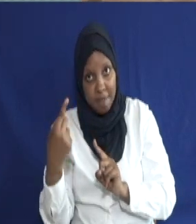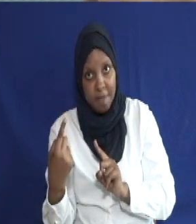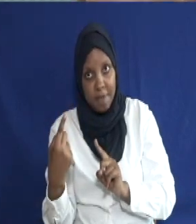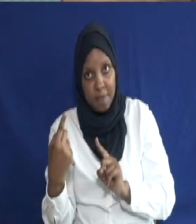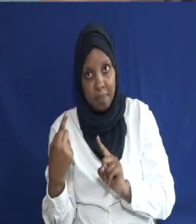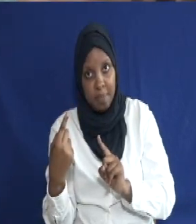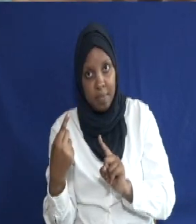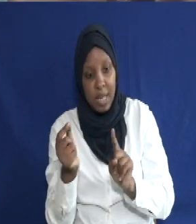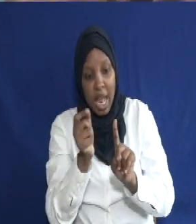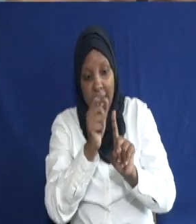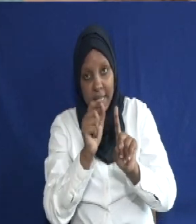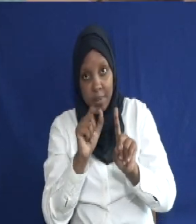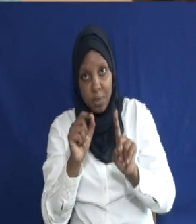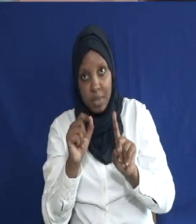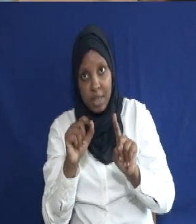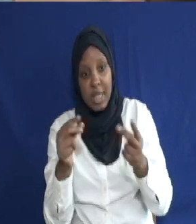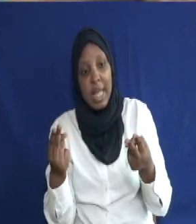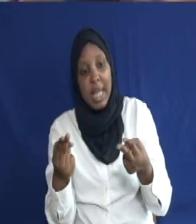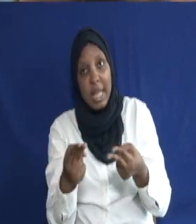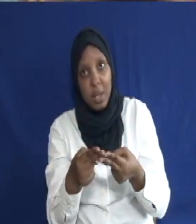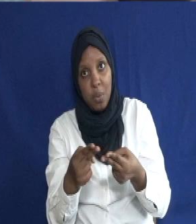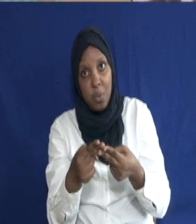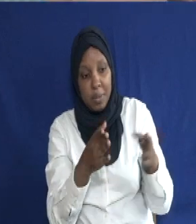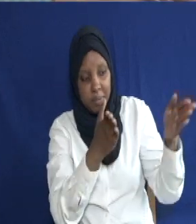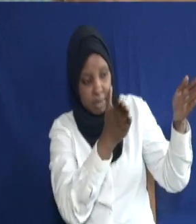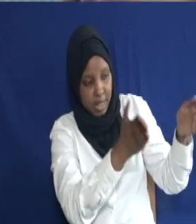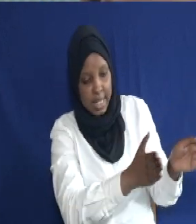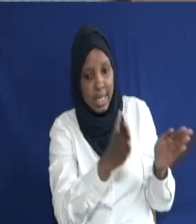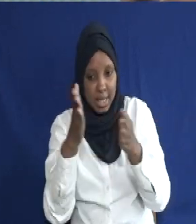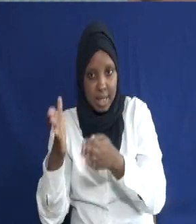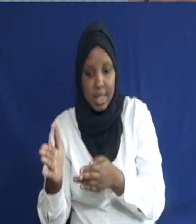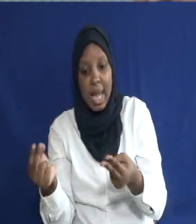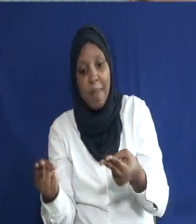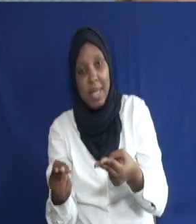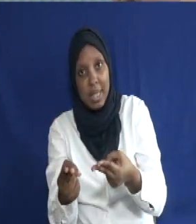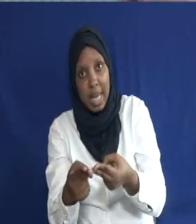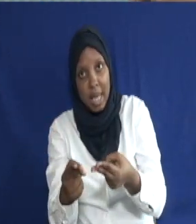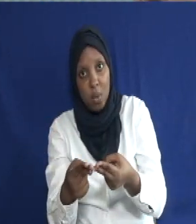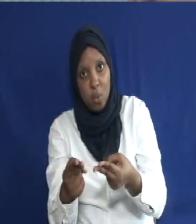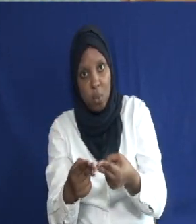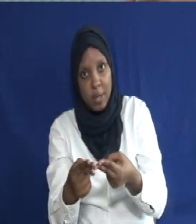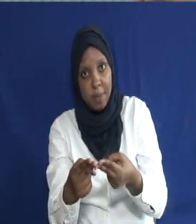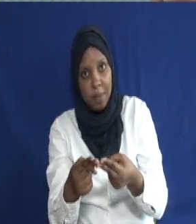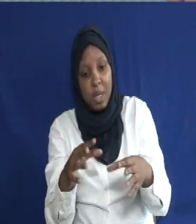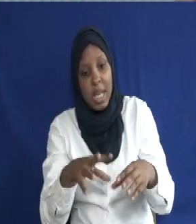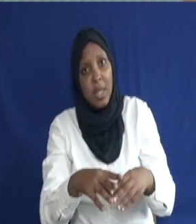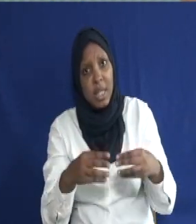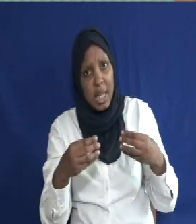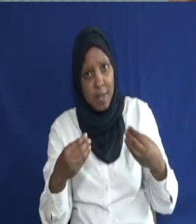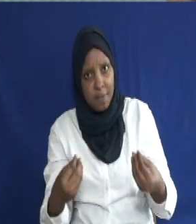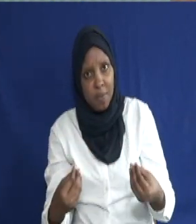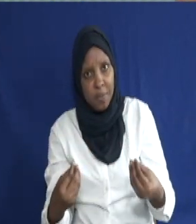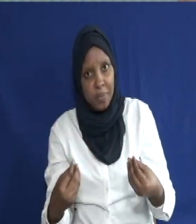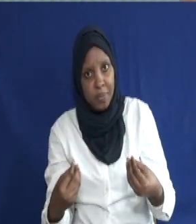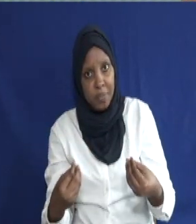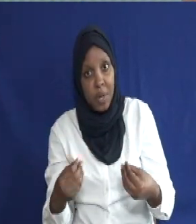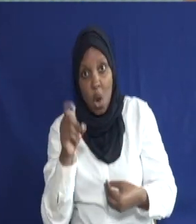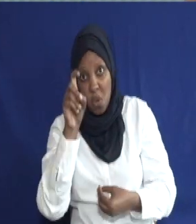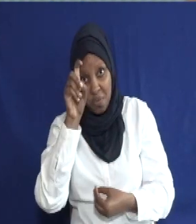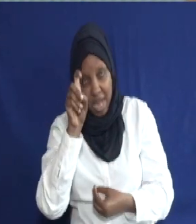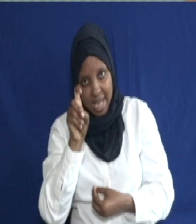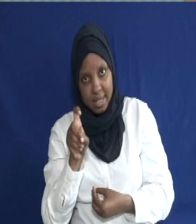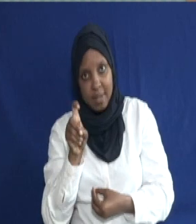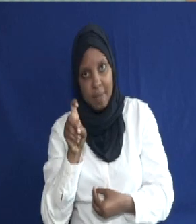the base also should be equal. Very good. Therefore, what is the value of x? Our